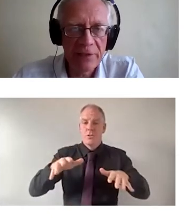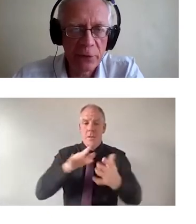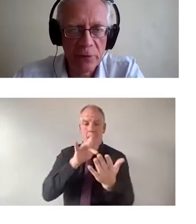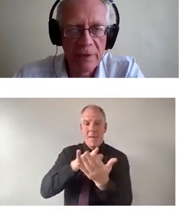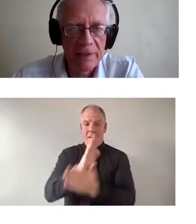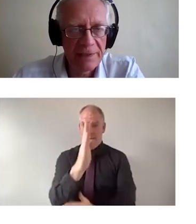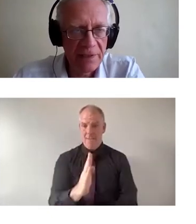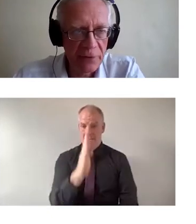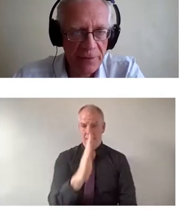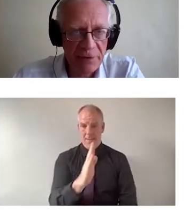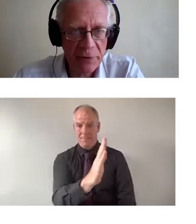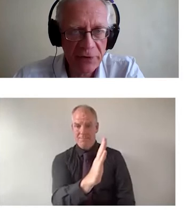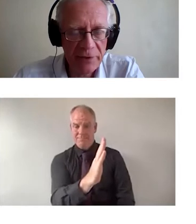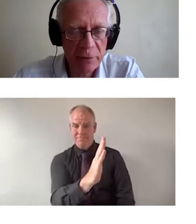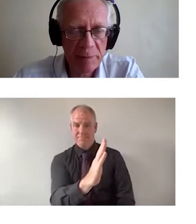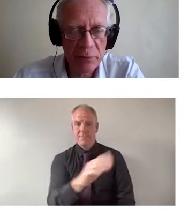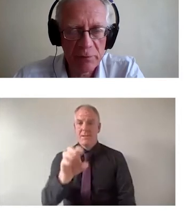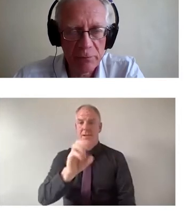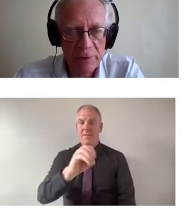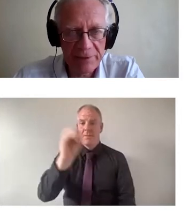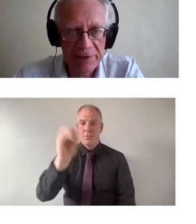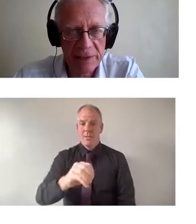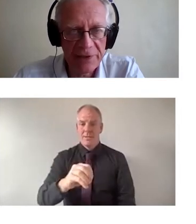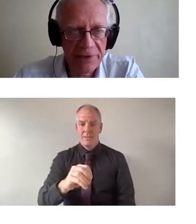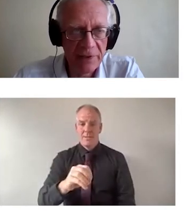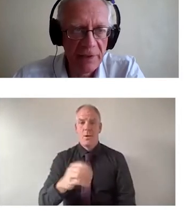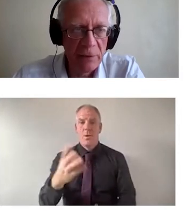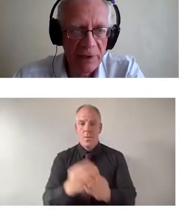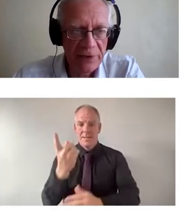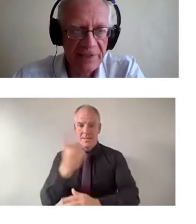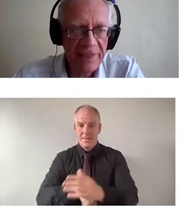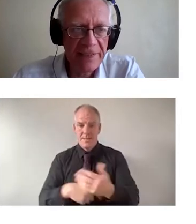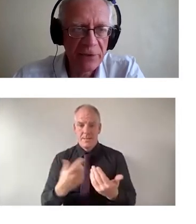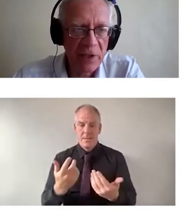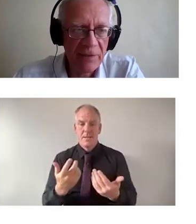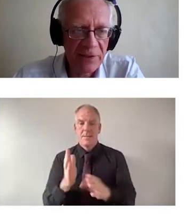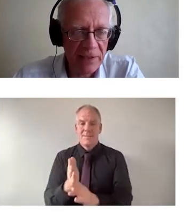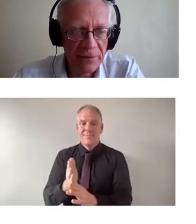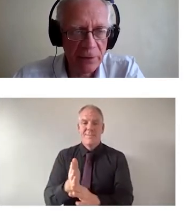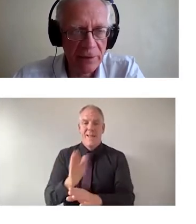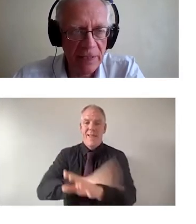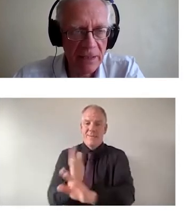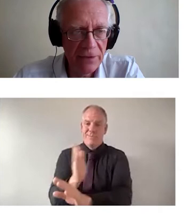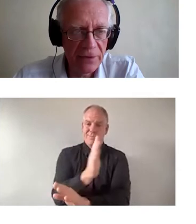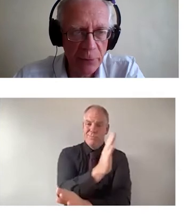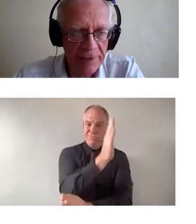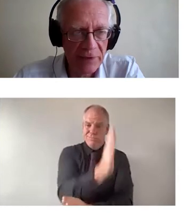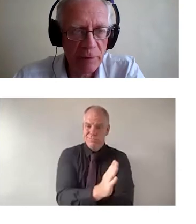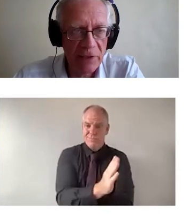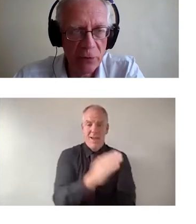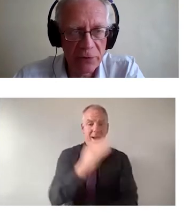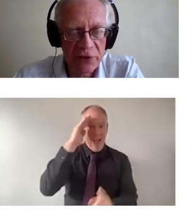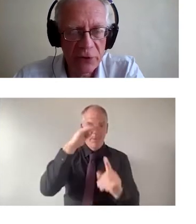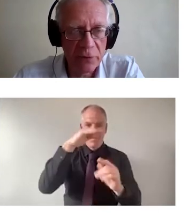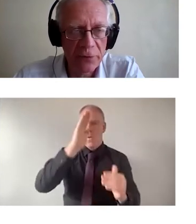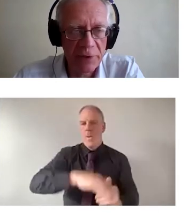the screen, so it is 50% for people with disabilities. Well, as you can see here on the left side for Ireland, the rate is